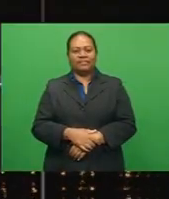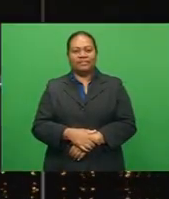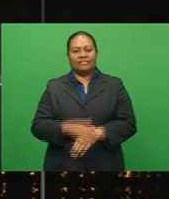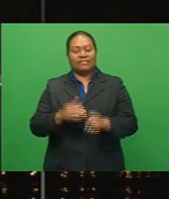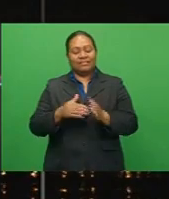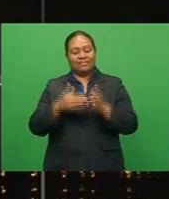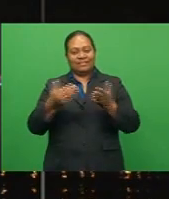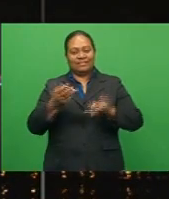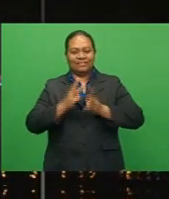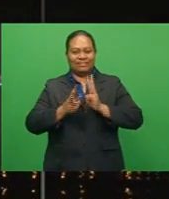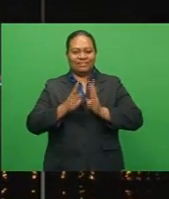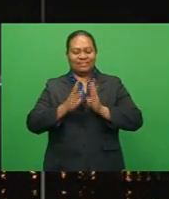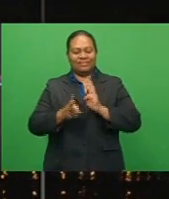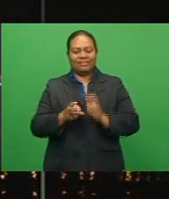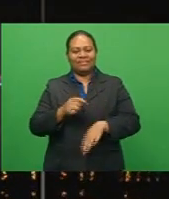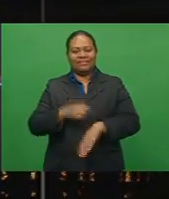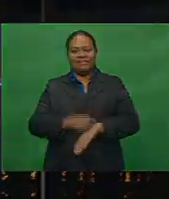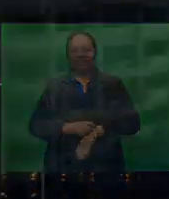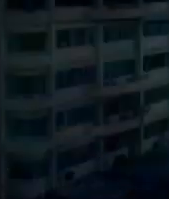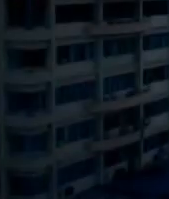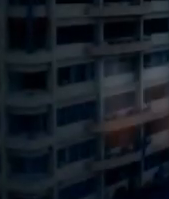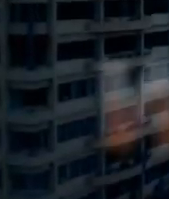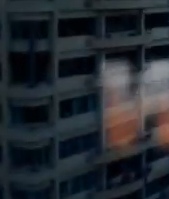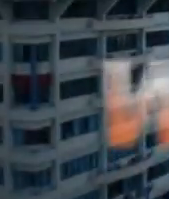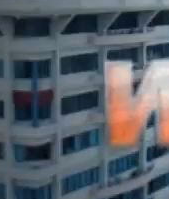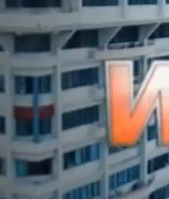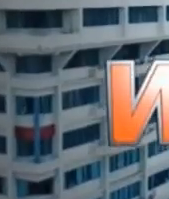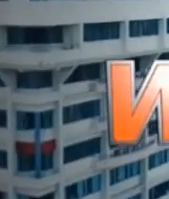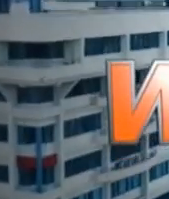And it's weather time now with Angie.